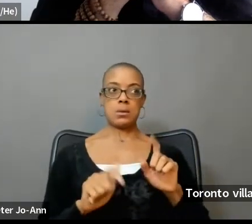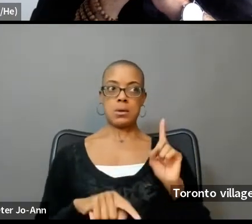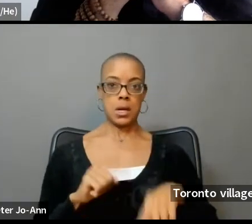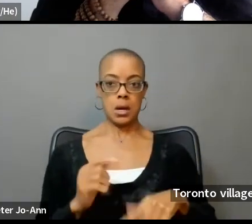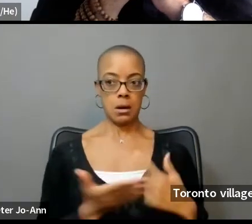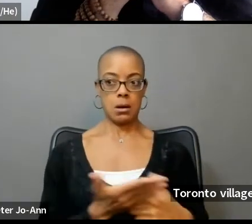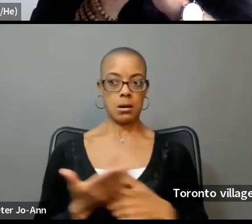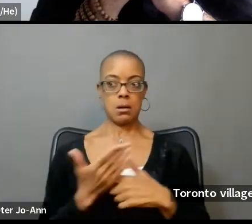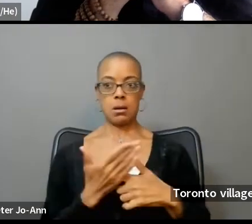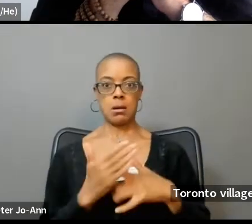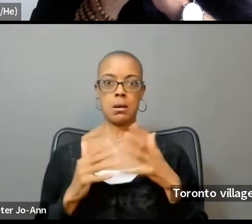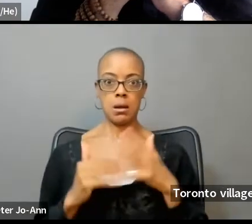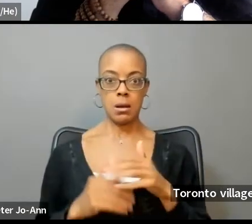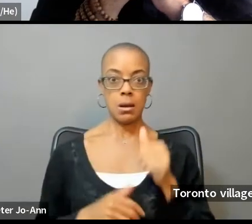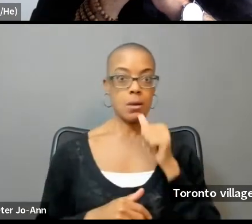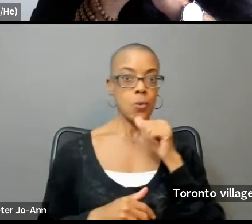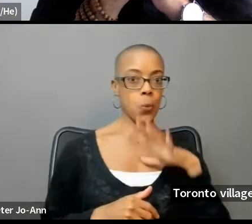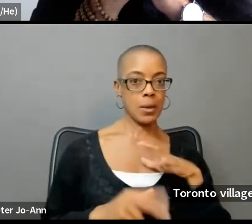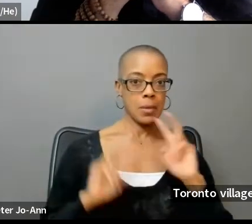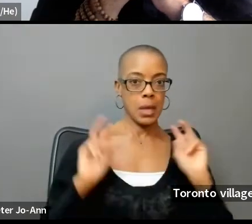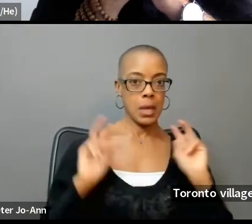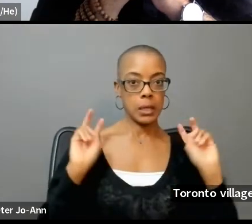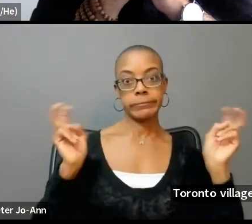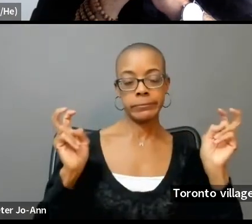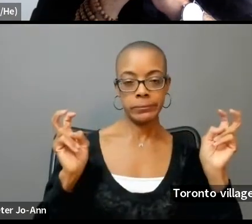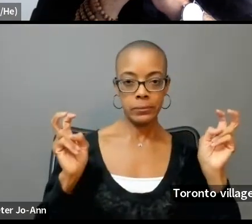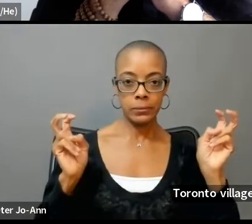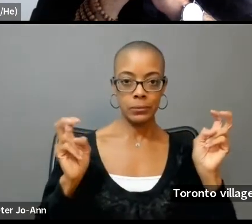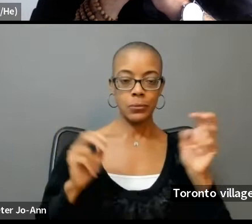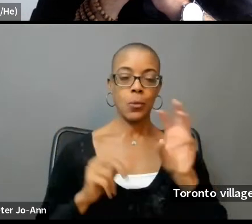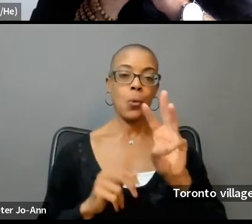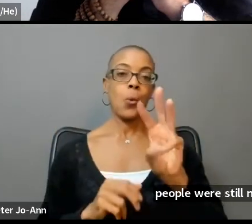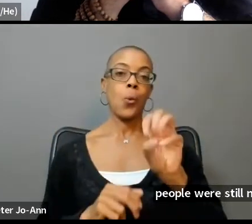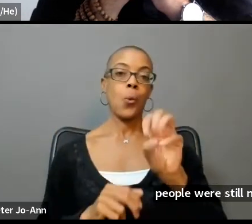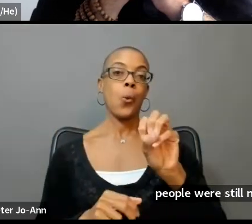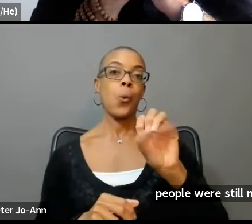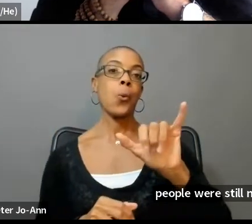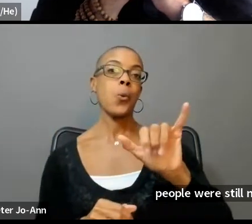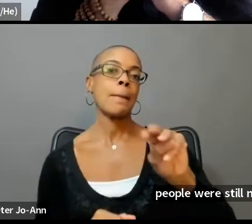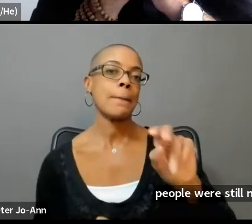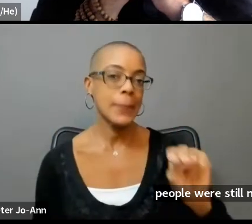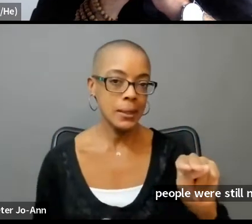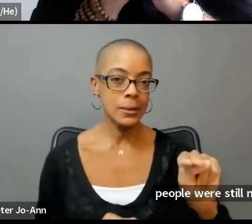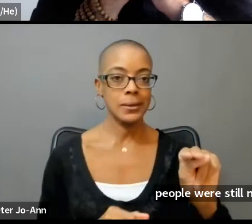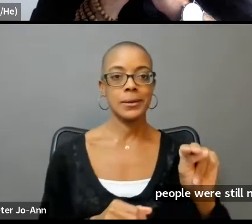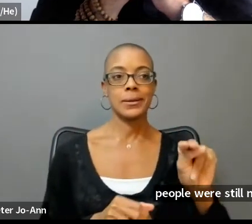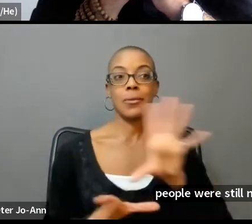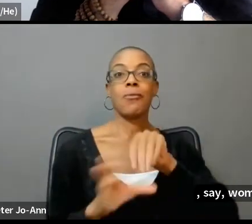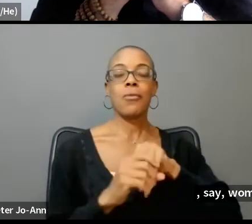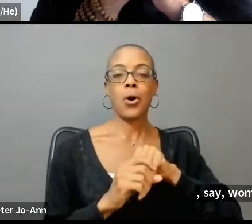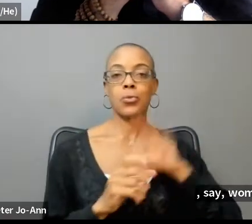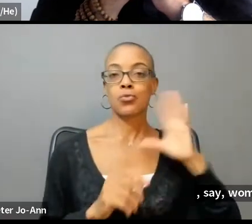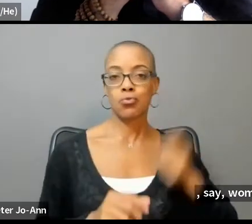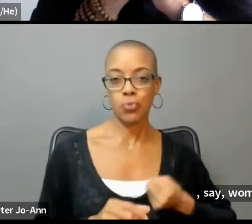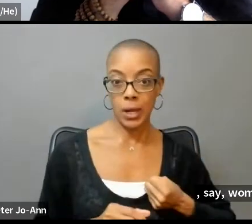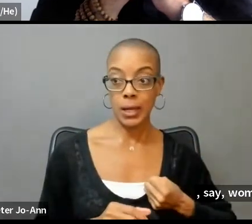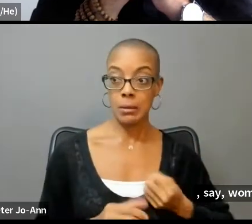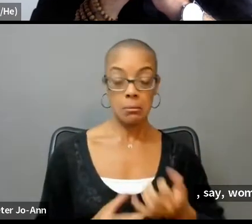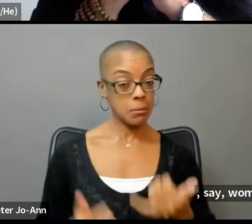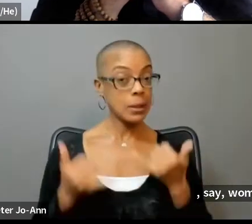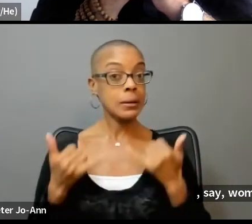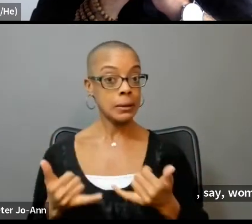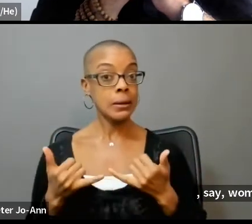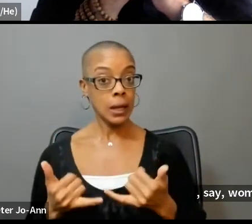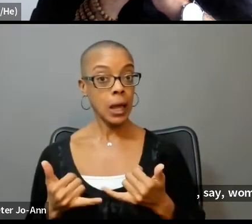say, women, right? Women taking part in drag in the same way. Whereas now I think there's been a lot of people sort